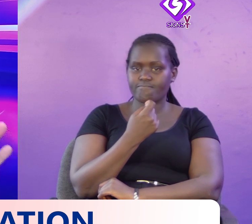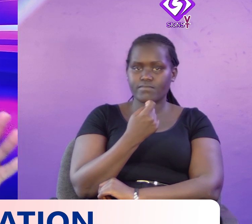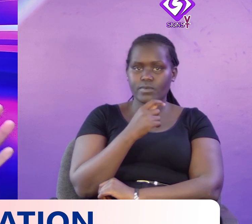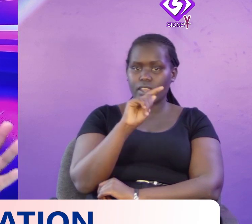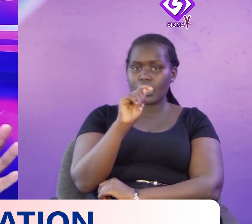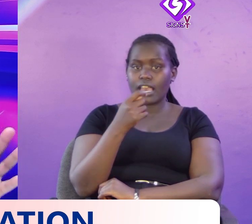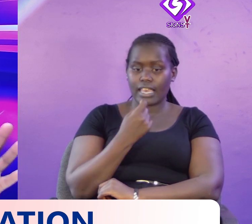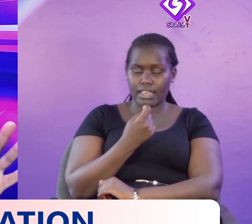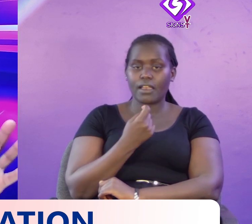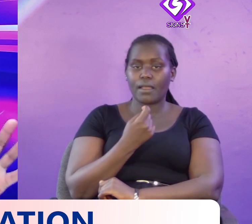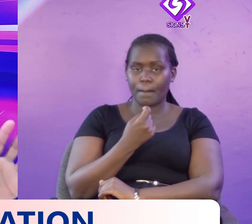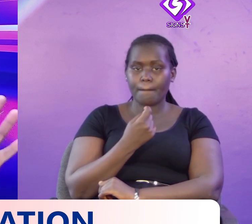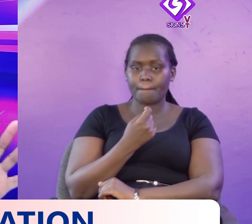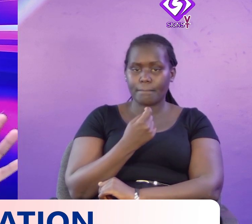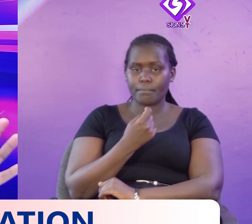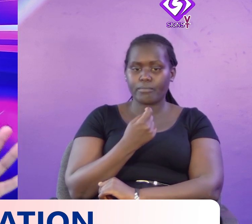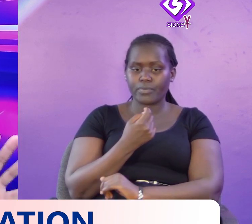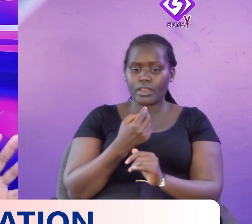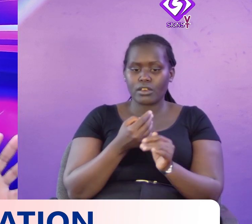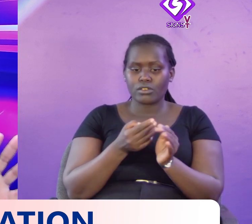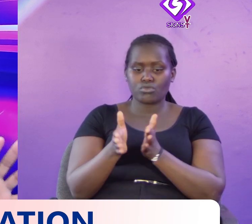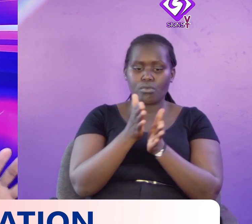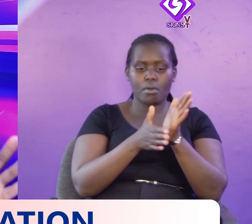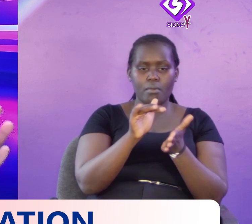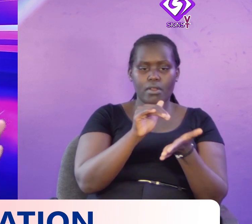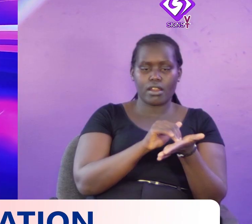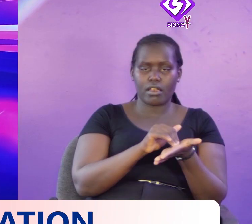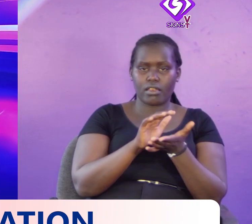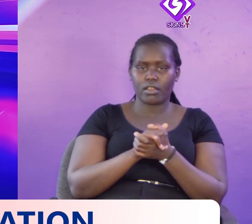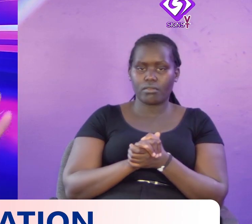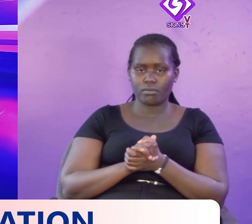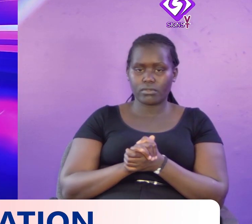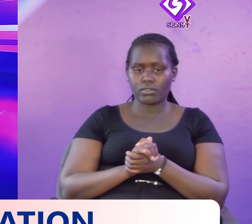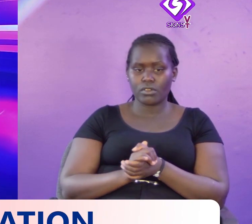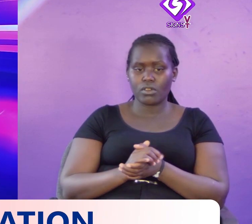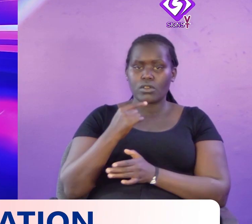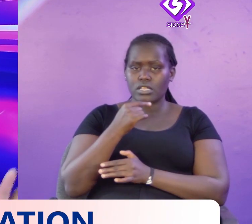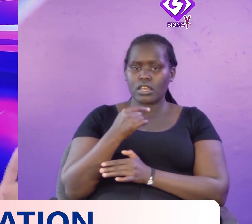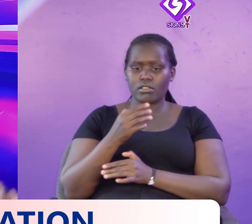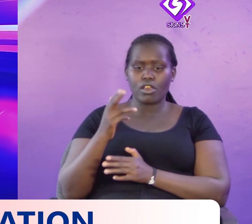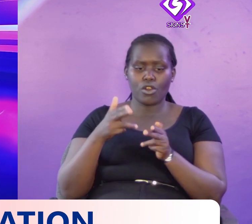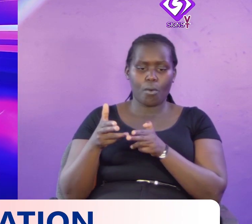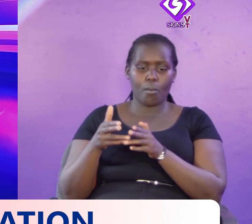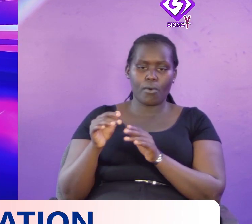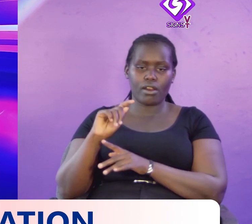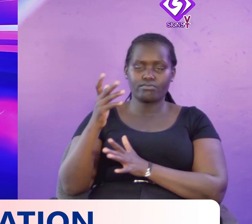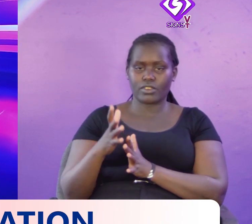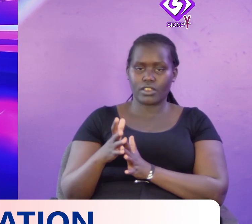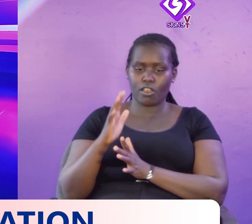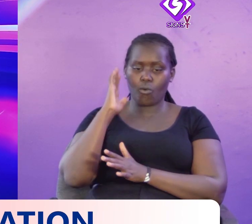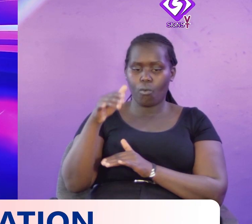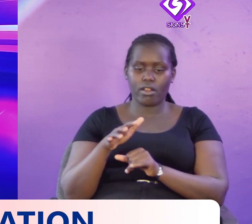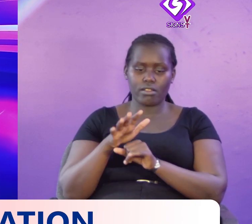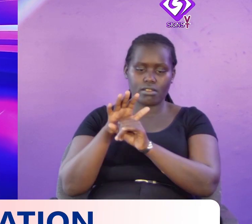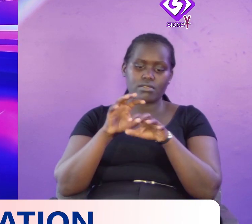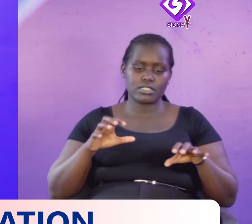is yet to rearrange itself. Now, we will still suffer, the common mwananchi ndiye ataumia in all these dramas. For